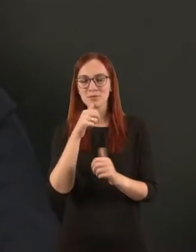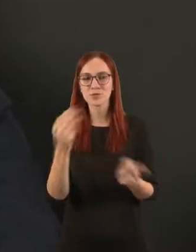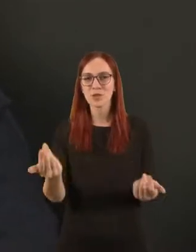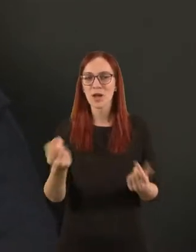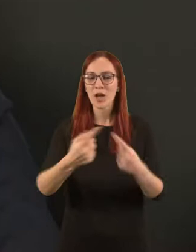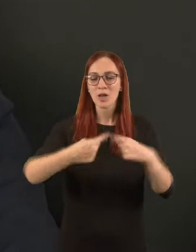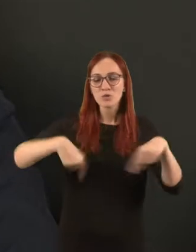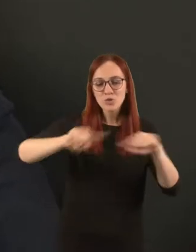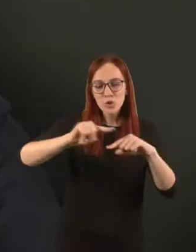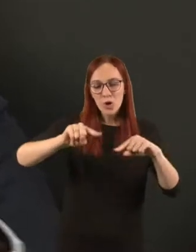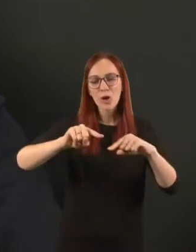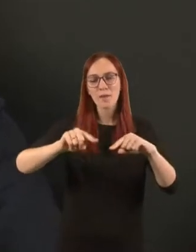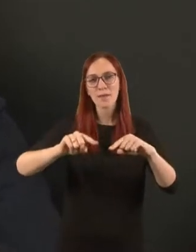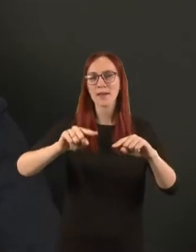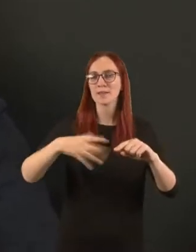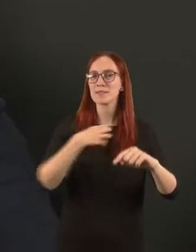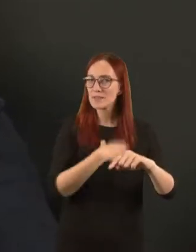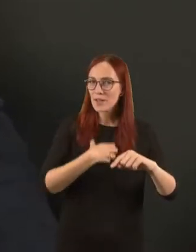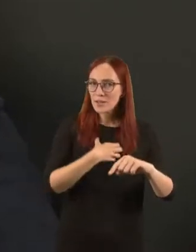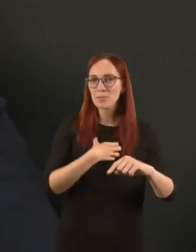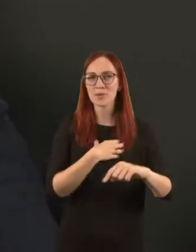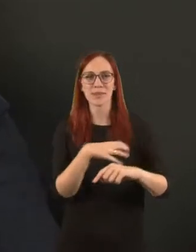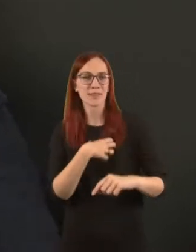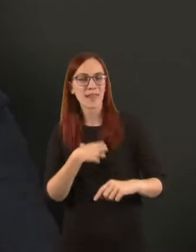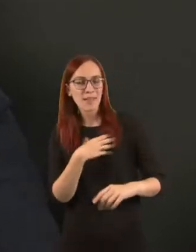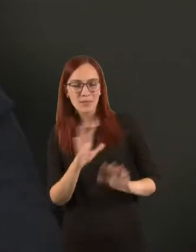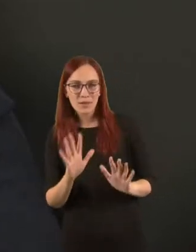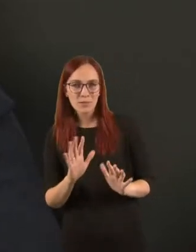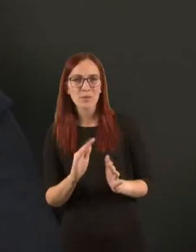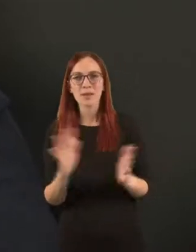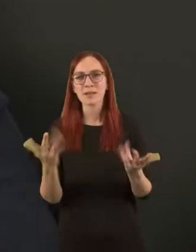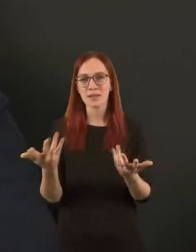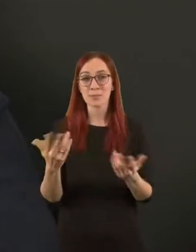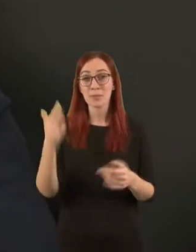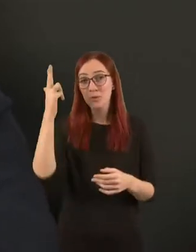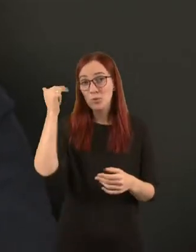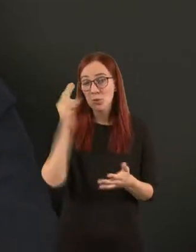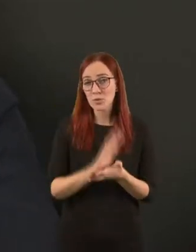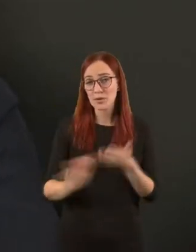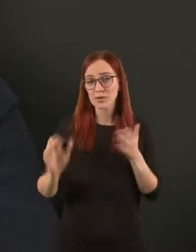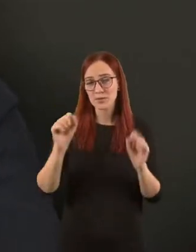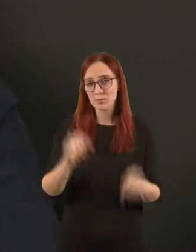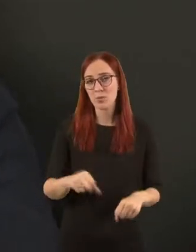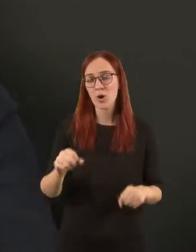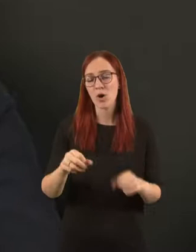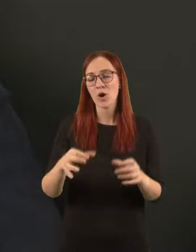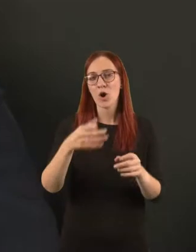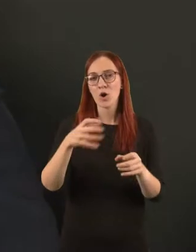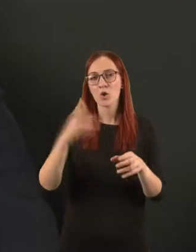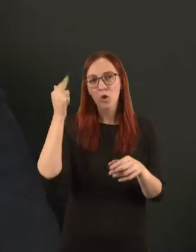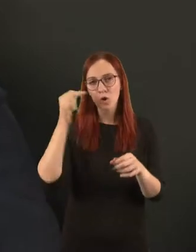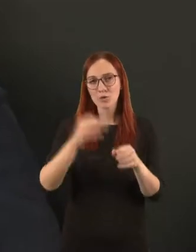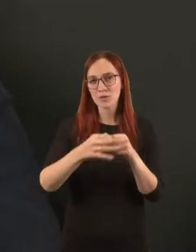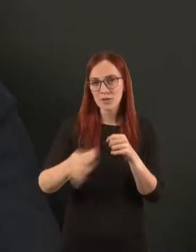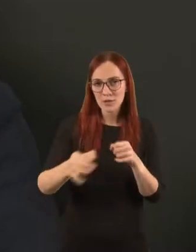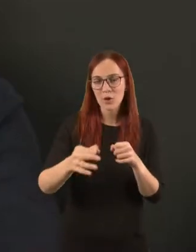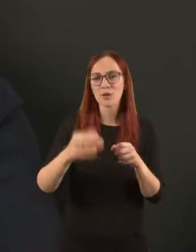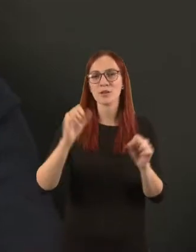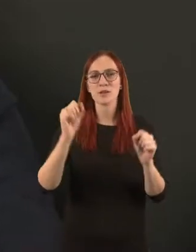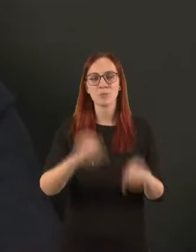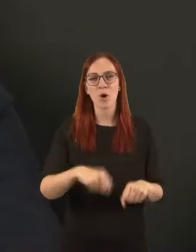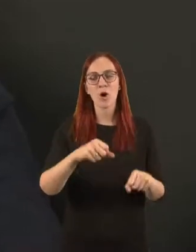the possibility of not using, or rather, not using the possibilities, but